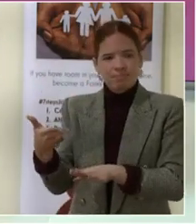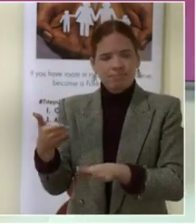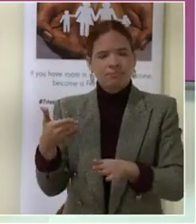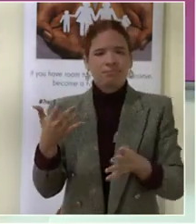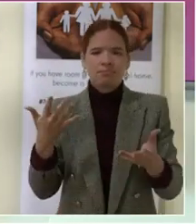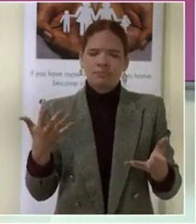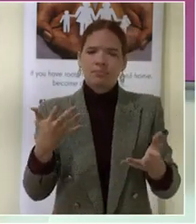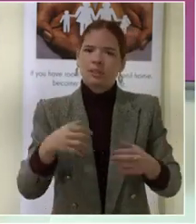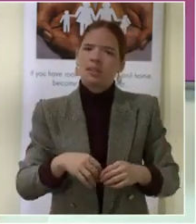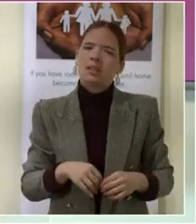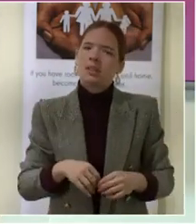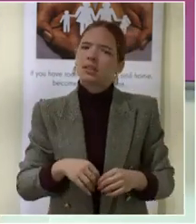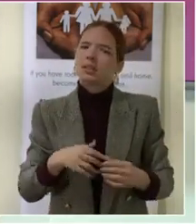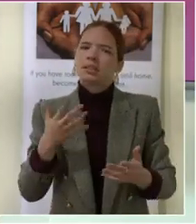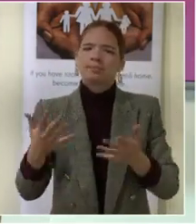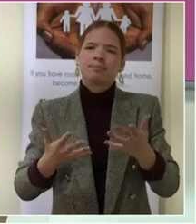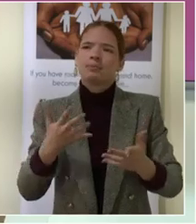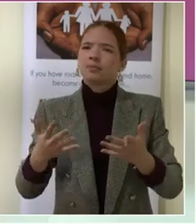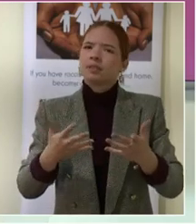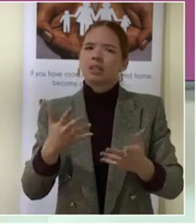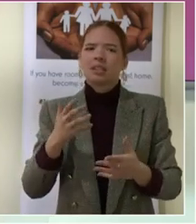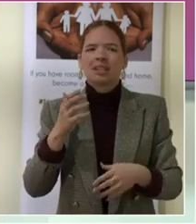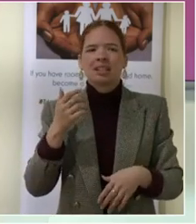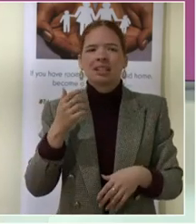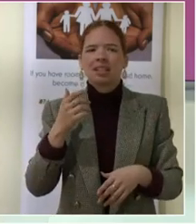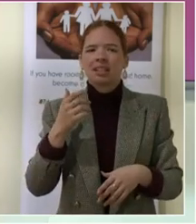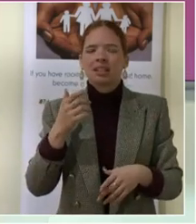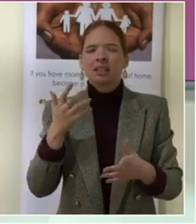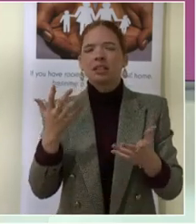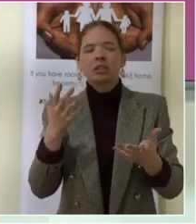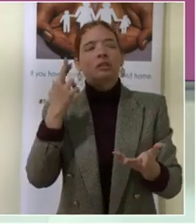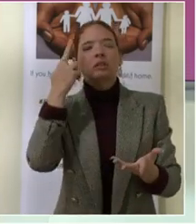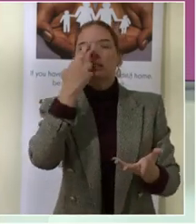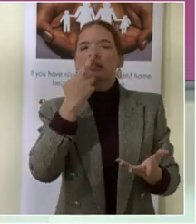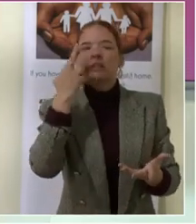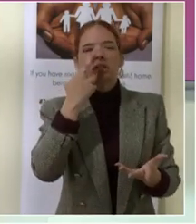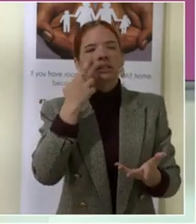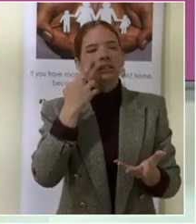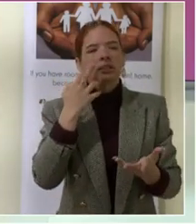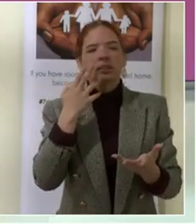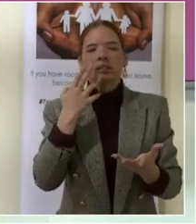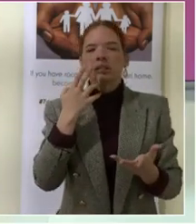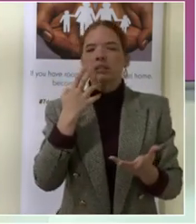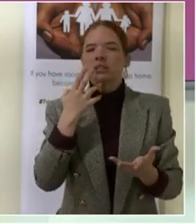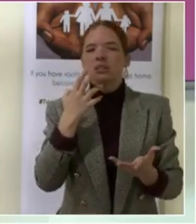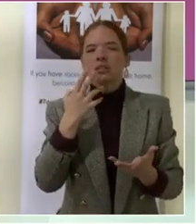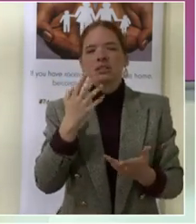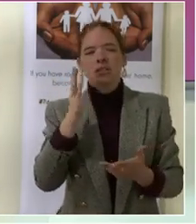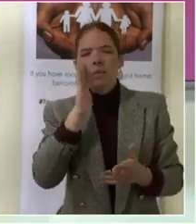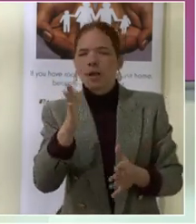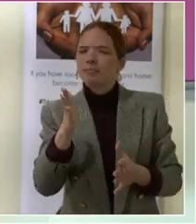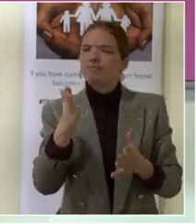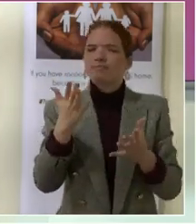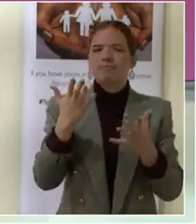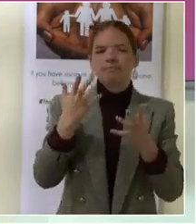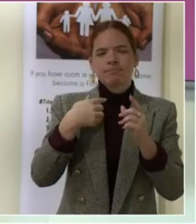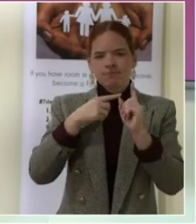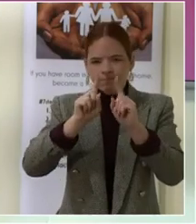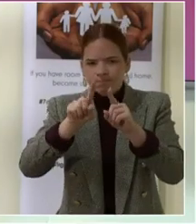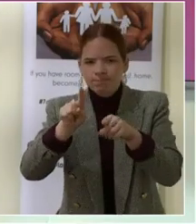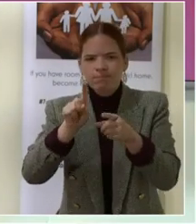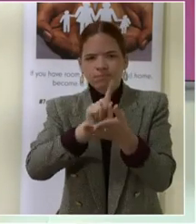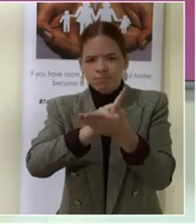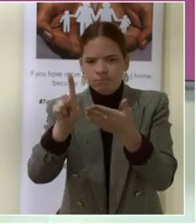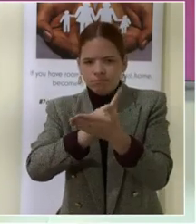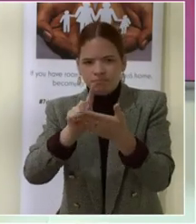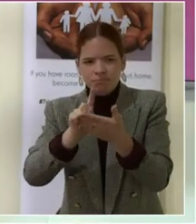just because of that initially. I didn't know that I was going to continue to come back week after week, sometimes 2 times a week.